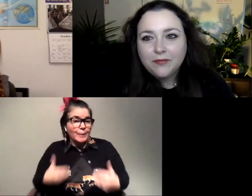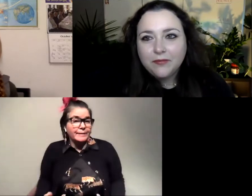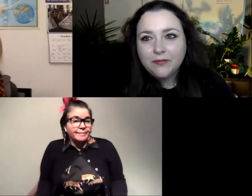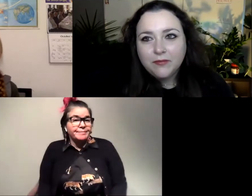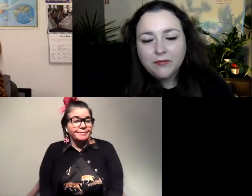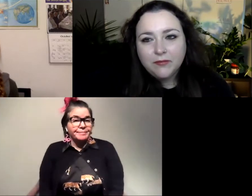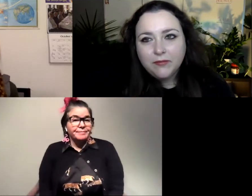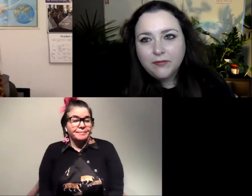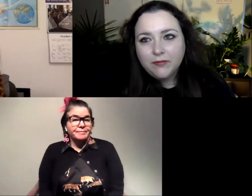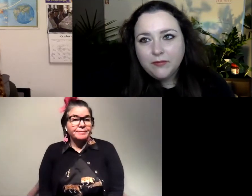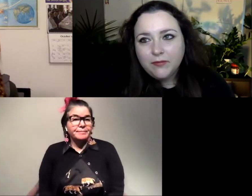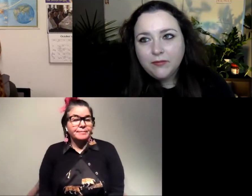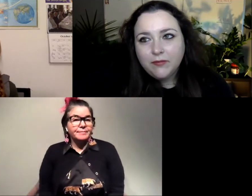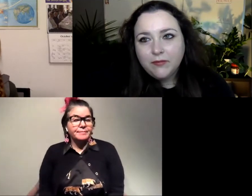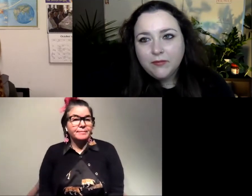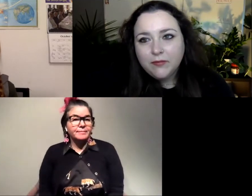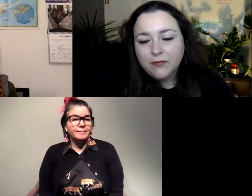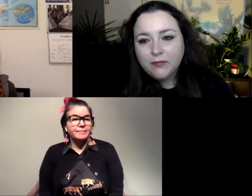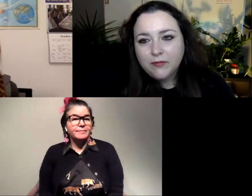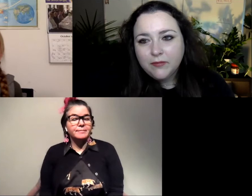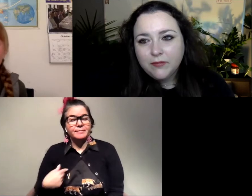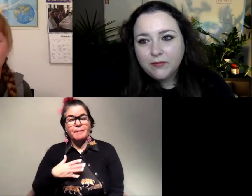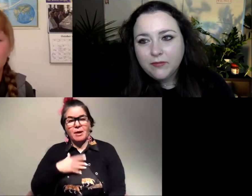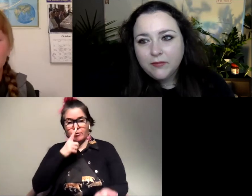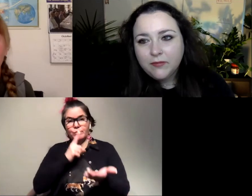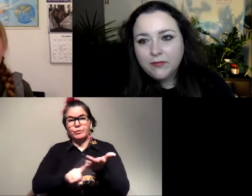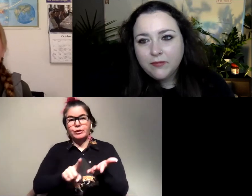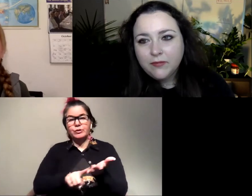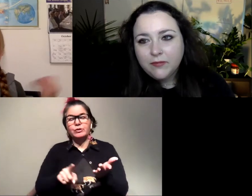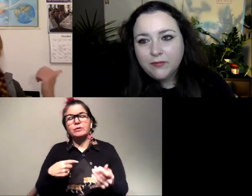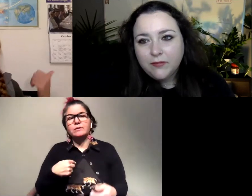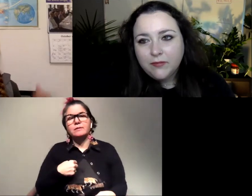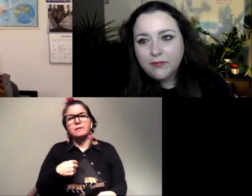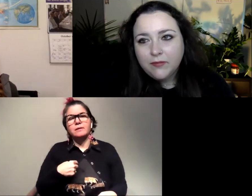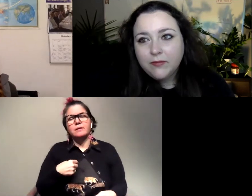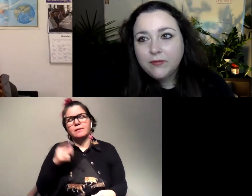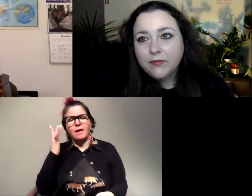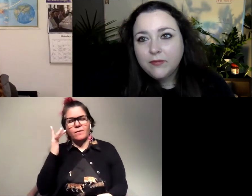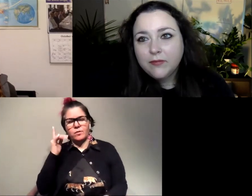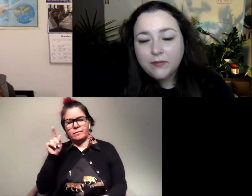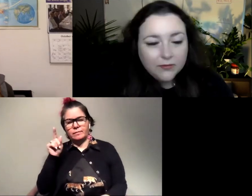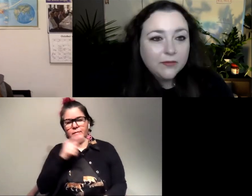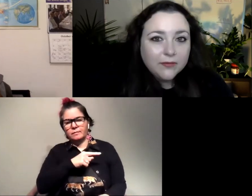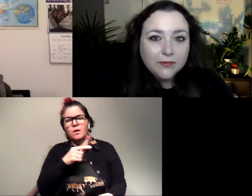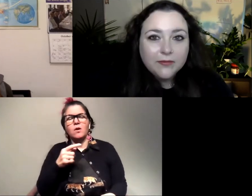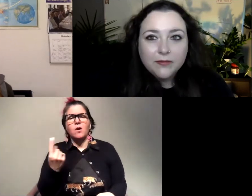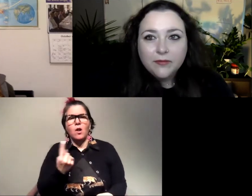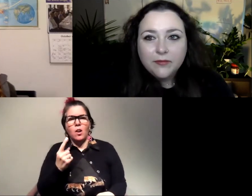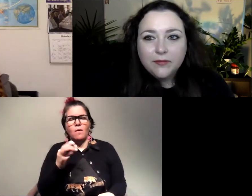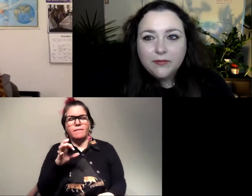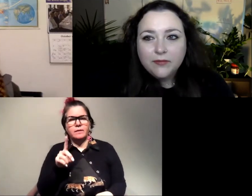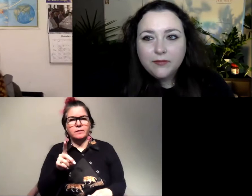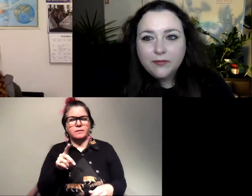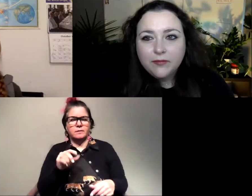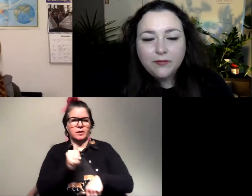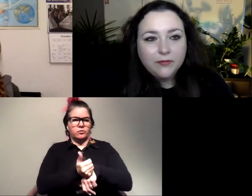That when I was doing my research, I would be in California, I would be alone at the field station.